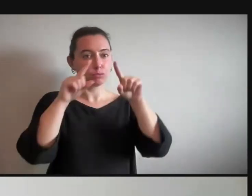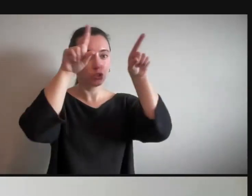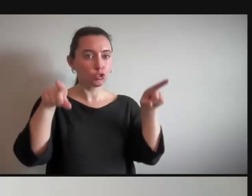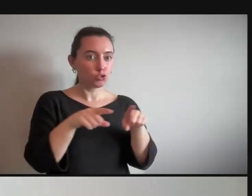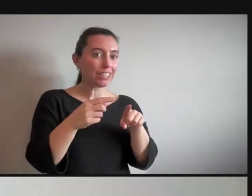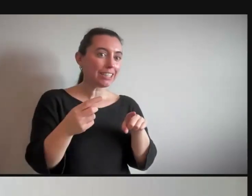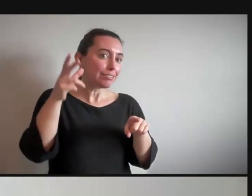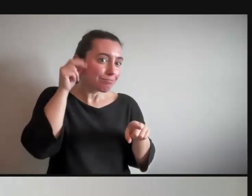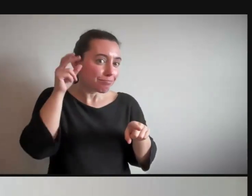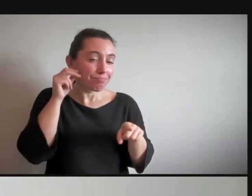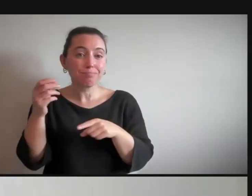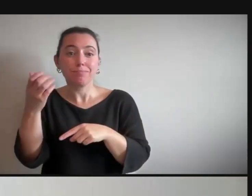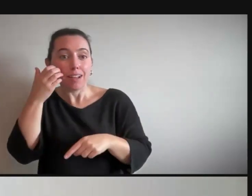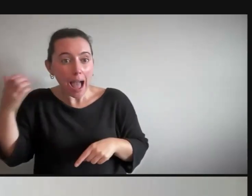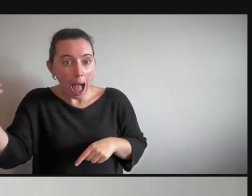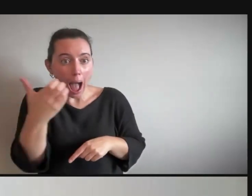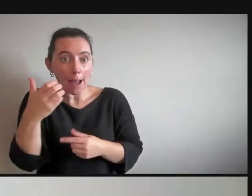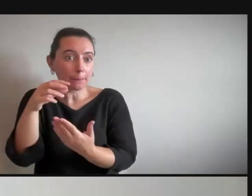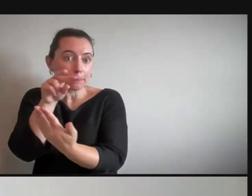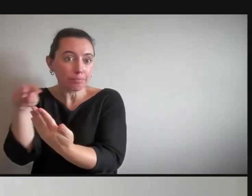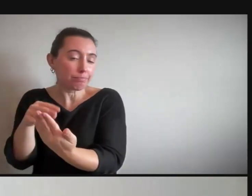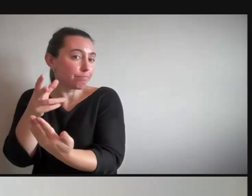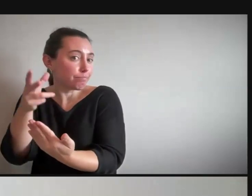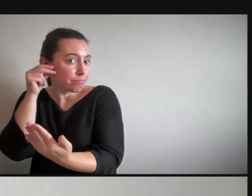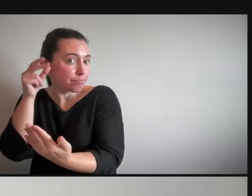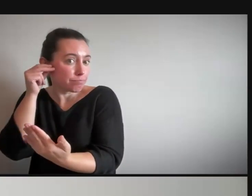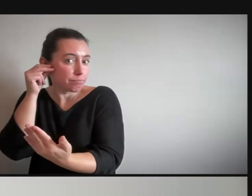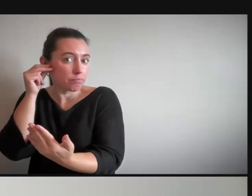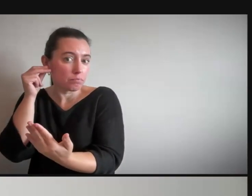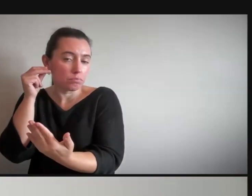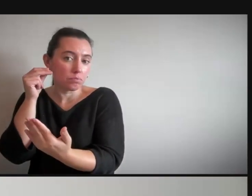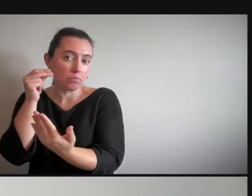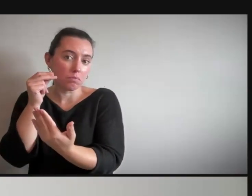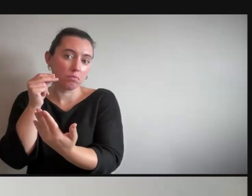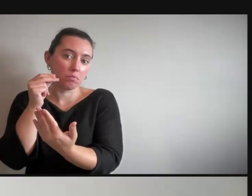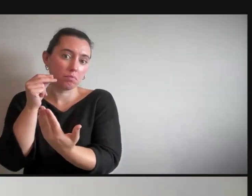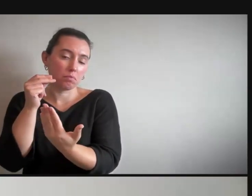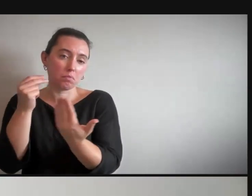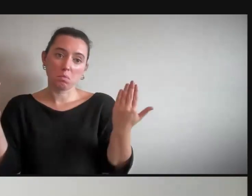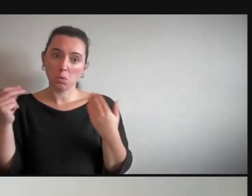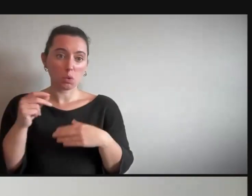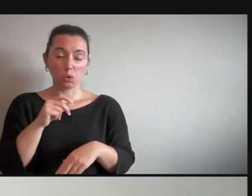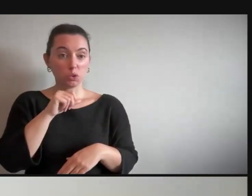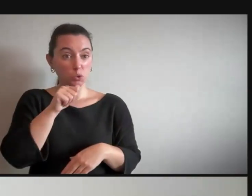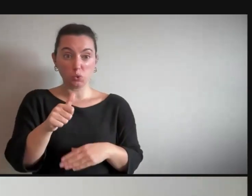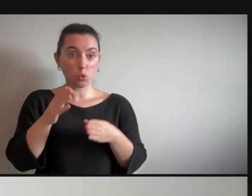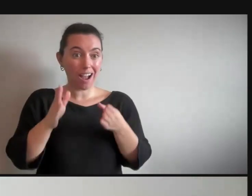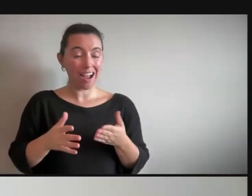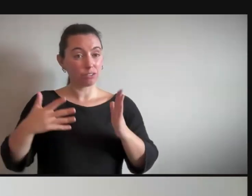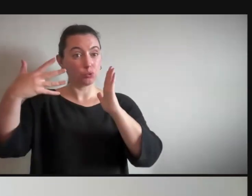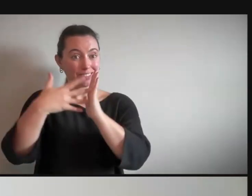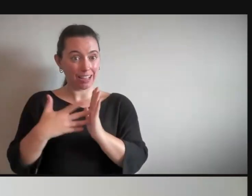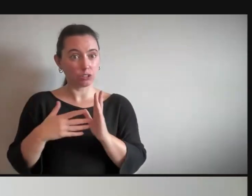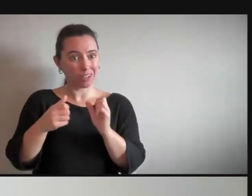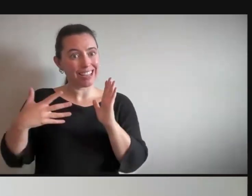and actually you don't need a direct access to mobile code. You can test everything with assistive